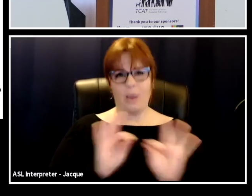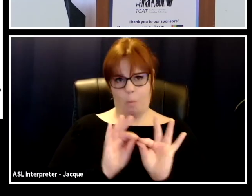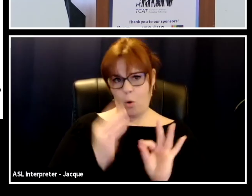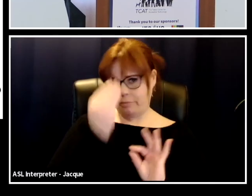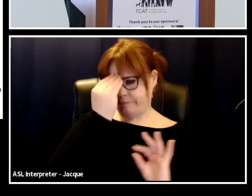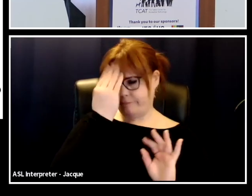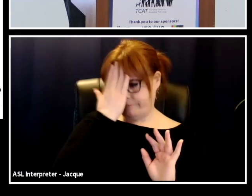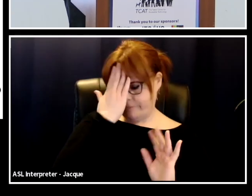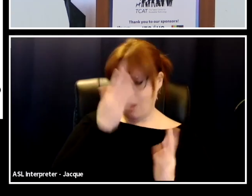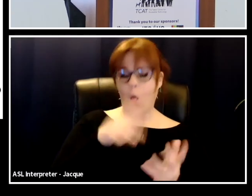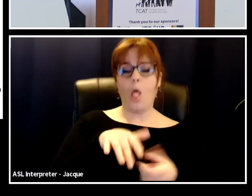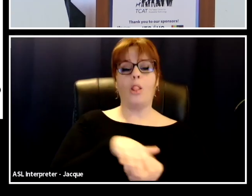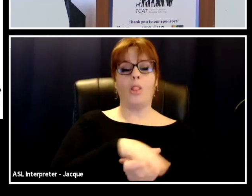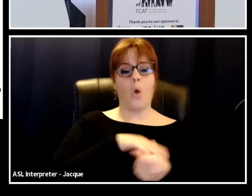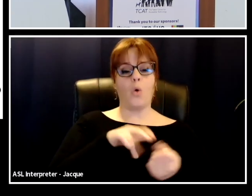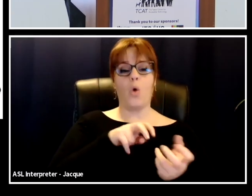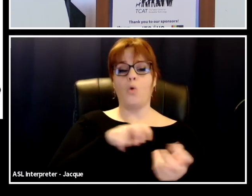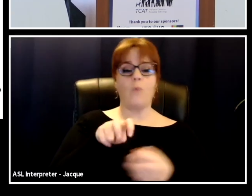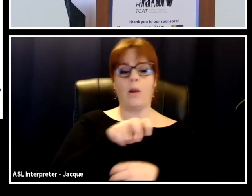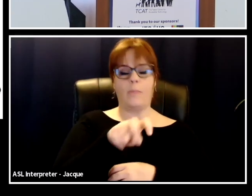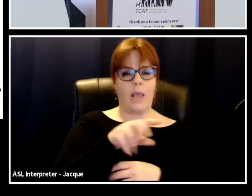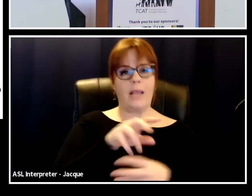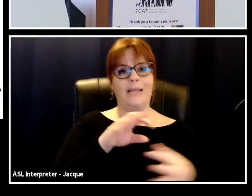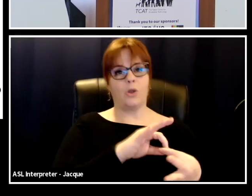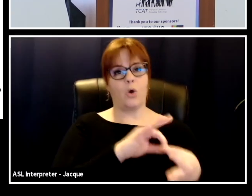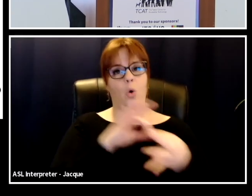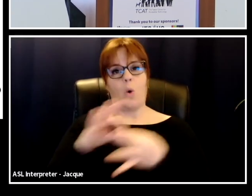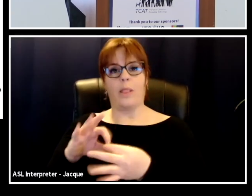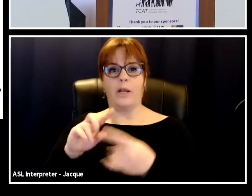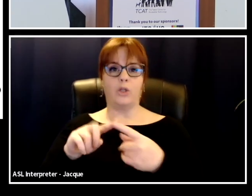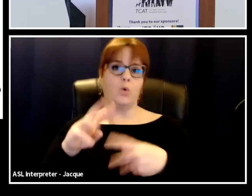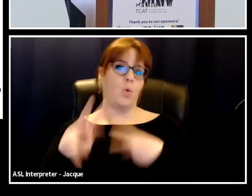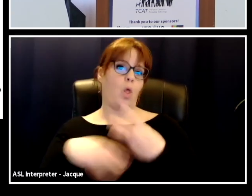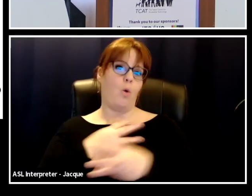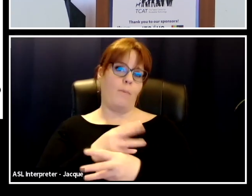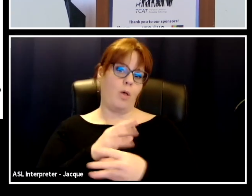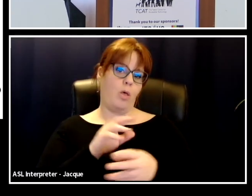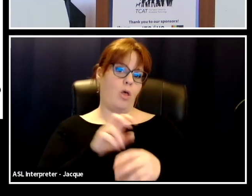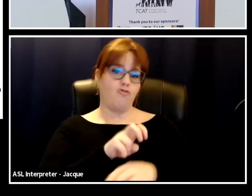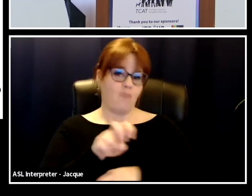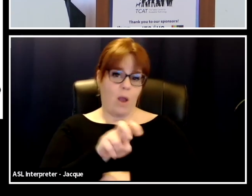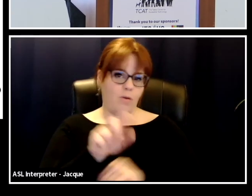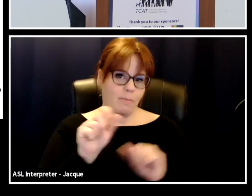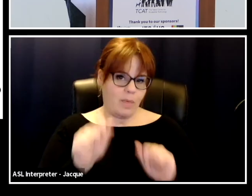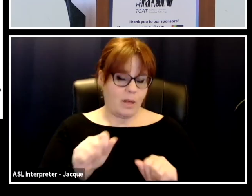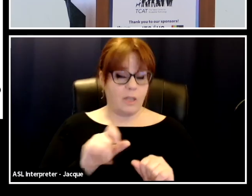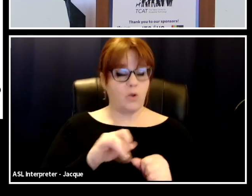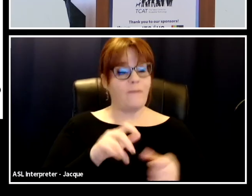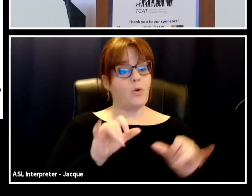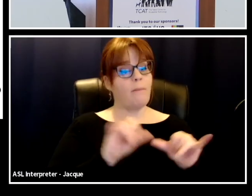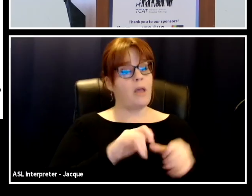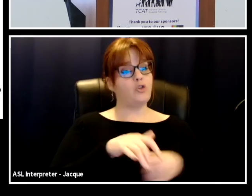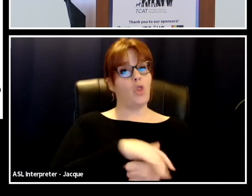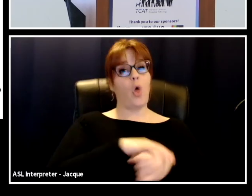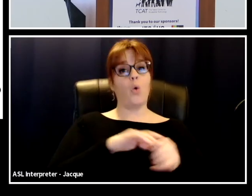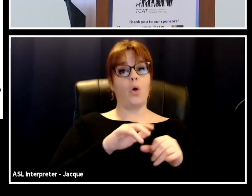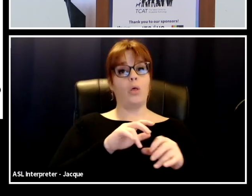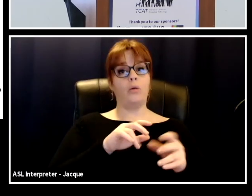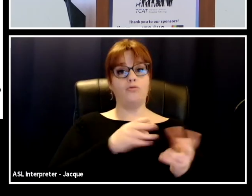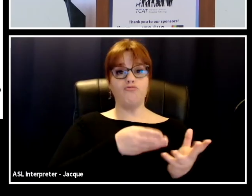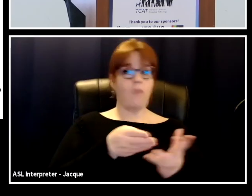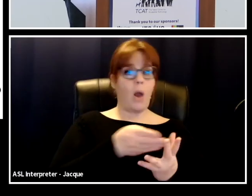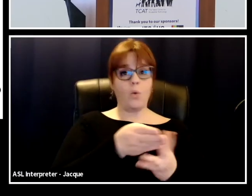local routability is correlated with global routability. So basically, if you can measure local routability in a bunch